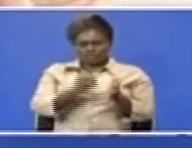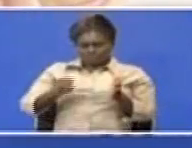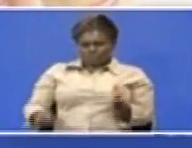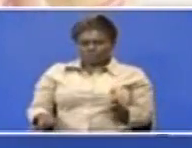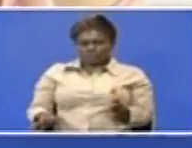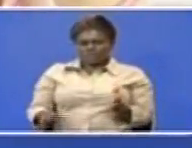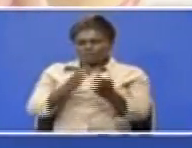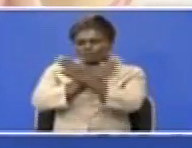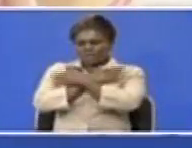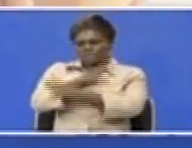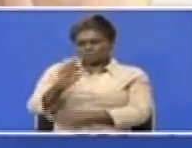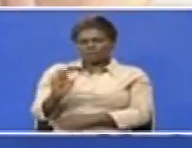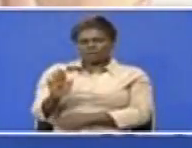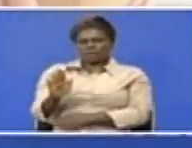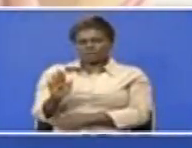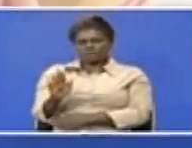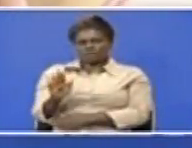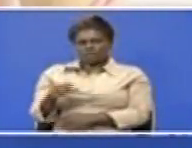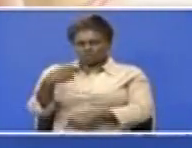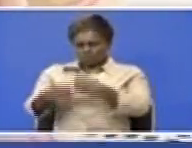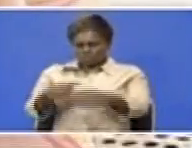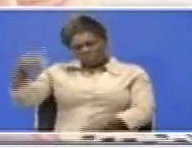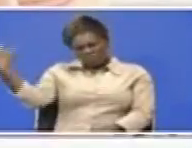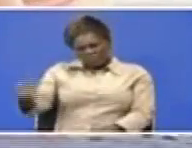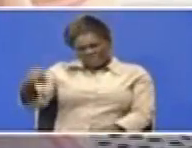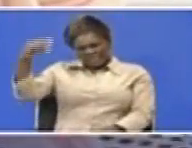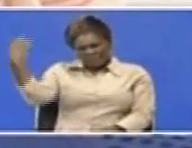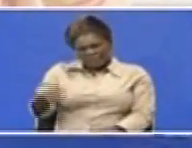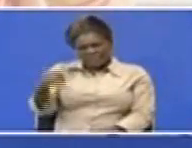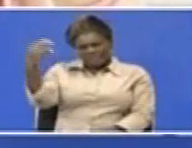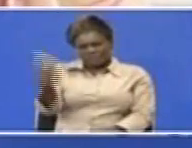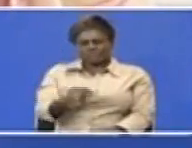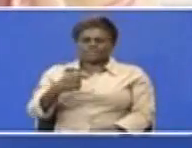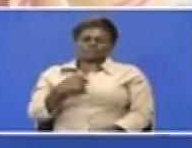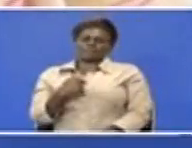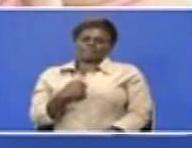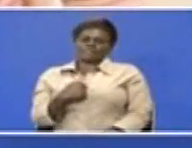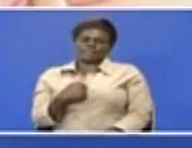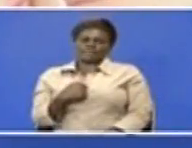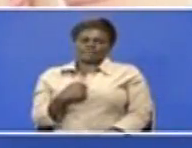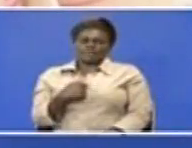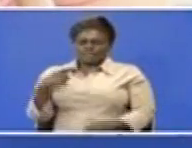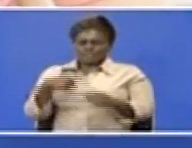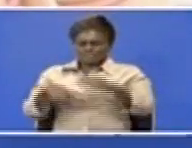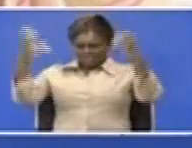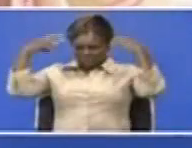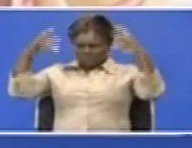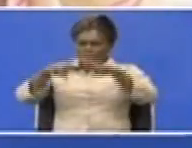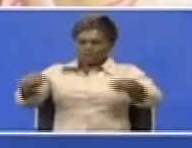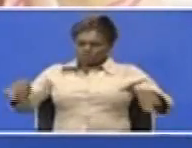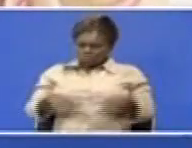wakatoka na beste yake. Tunia akaachwa kwa nyumba kuendelea kunigonga, kinigonganisha kwa bafu.